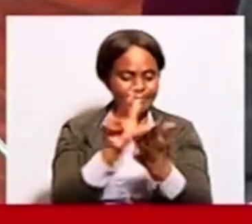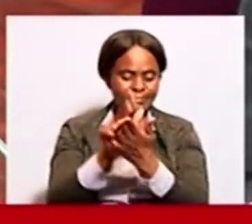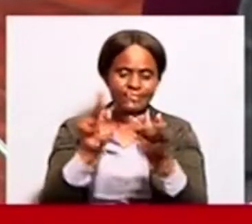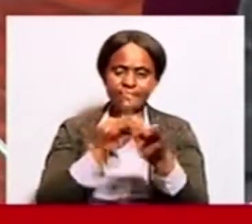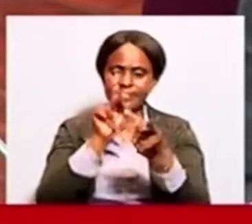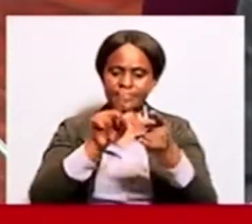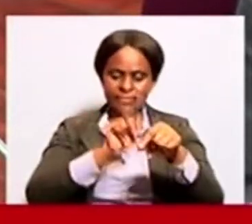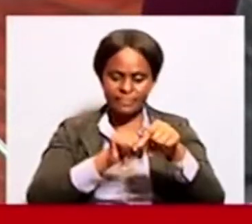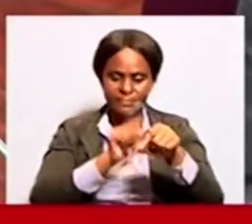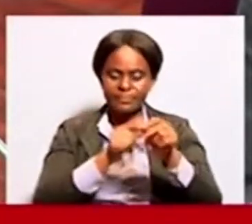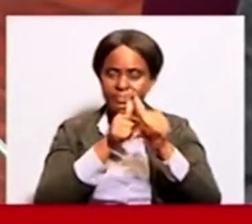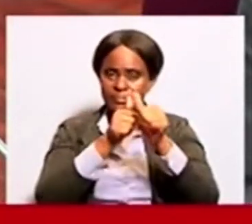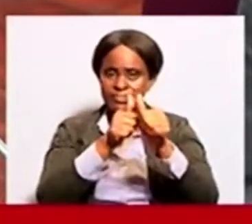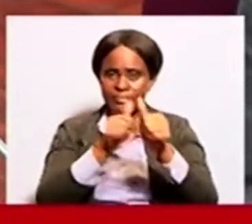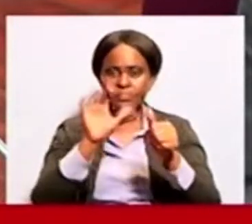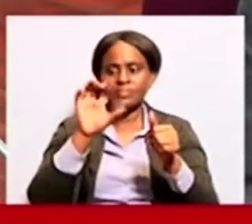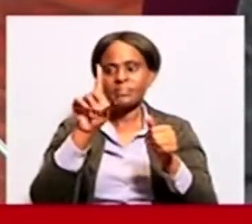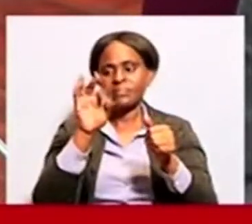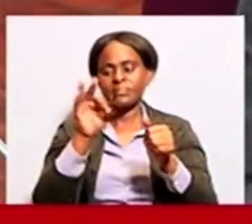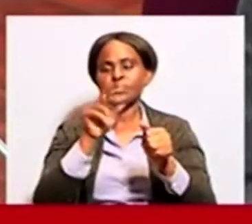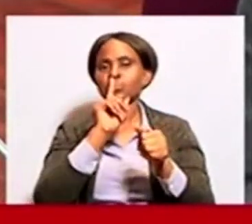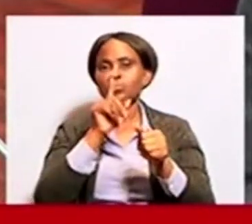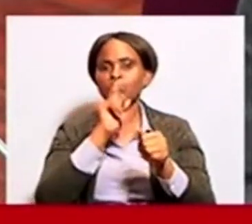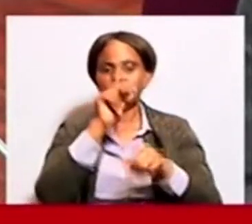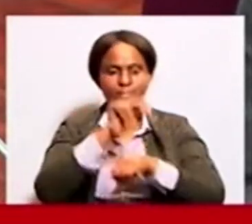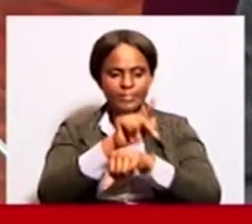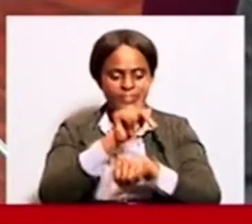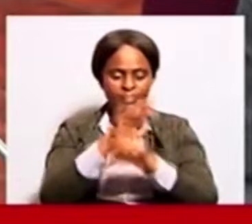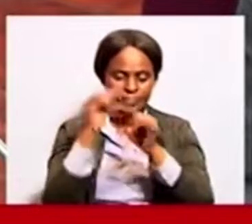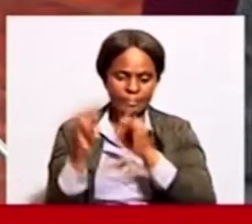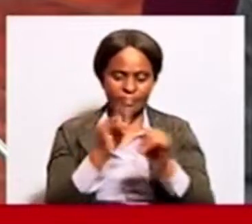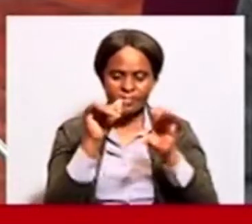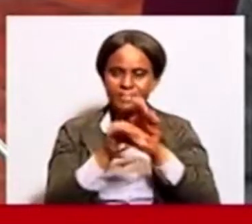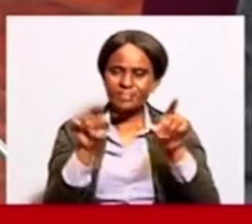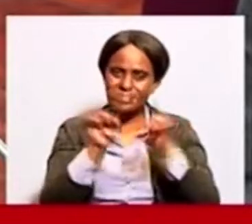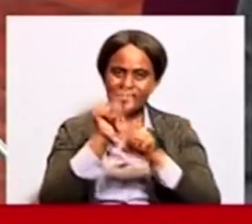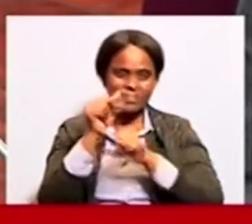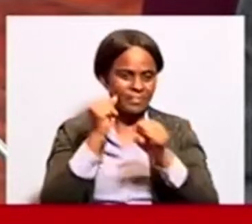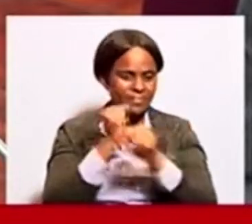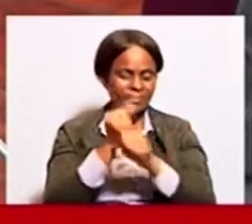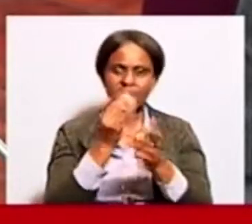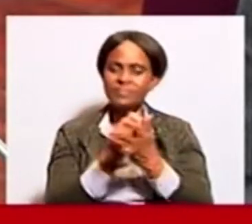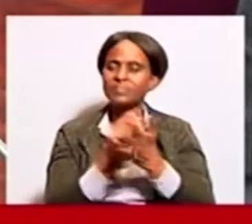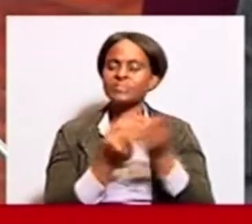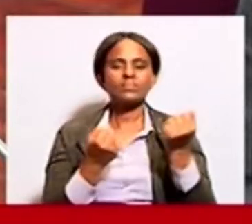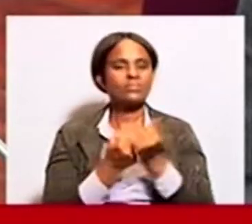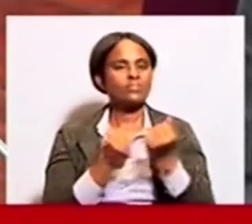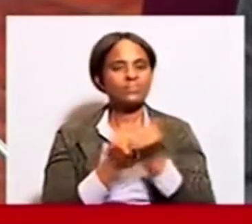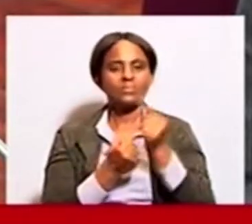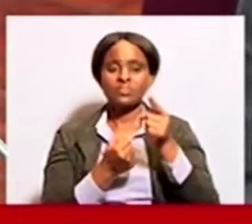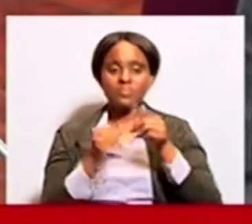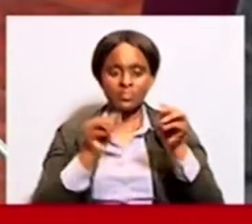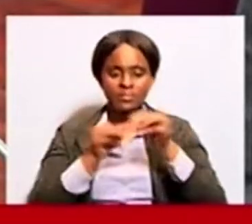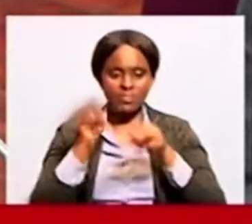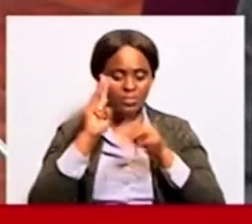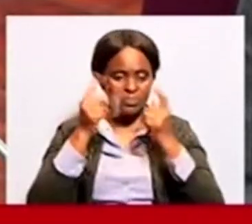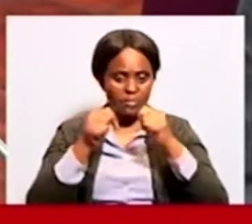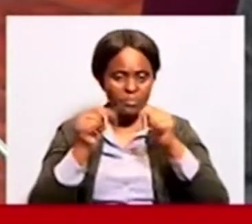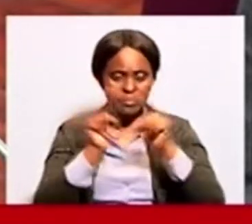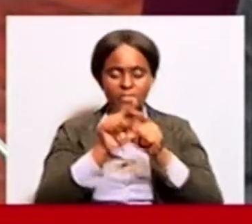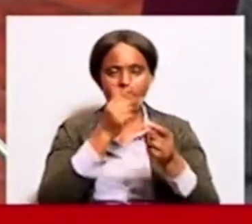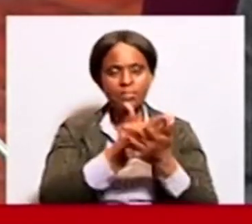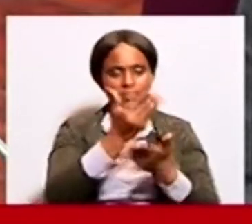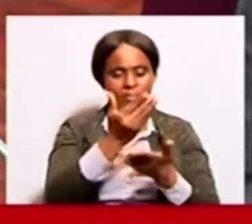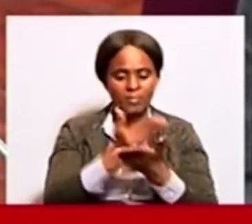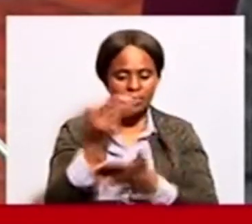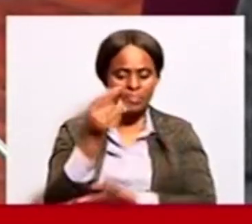with CDF guidelines to ensure that projects are implemented in the same year of funding. Management will endeavor to procure